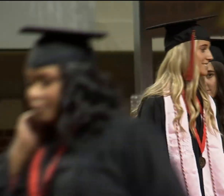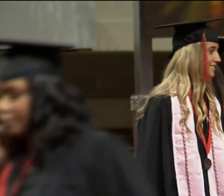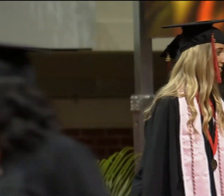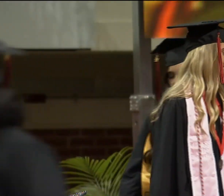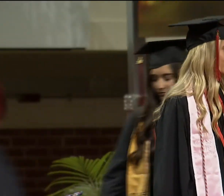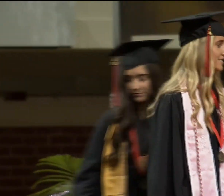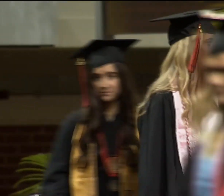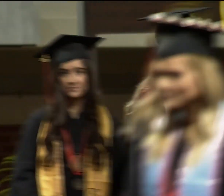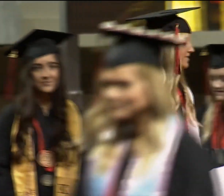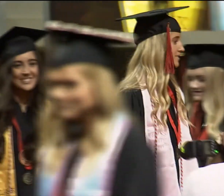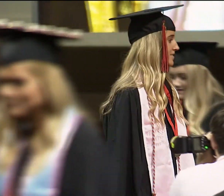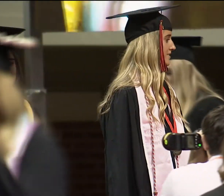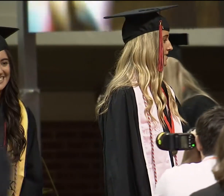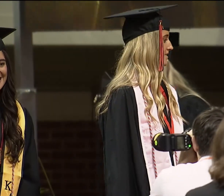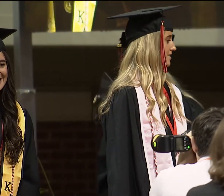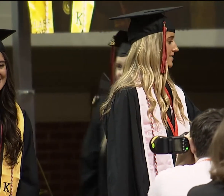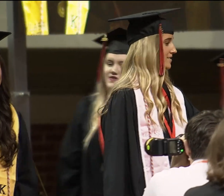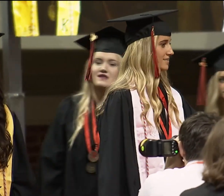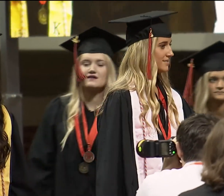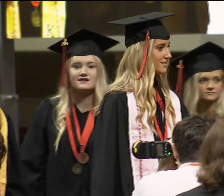Grace Dockhorn.